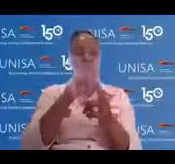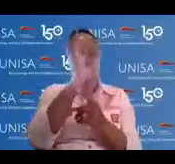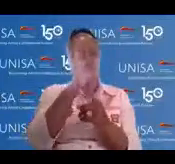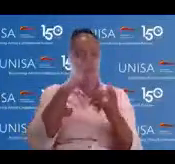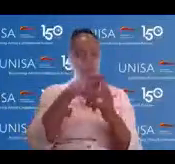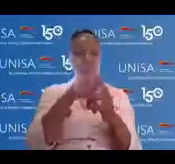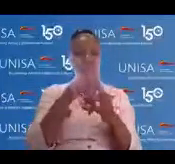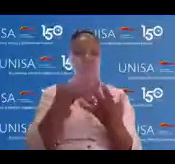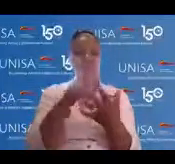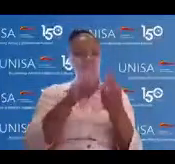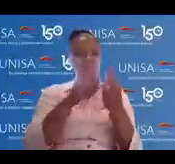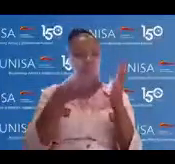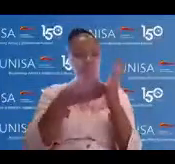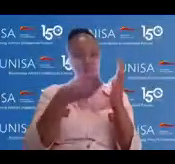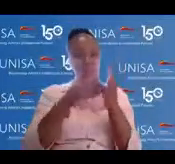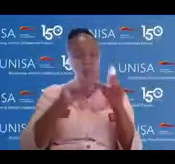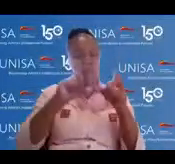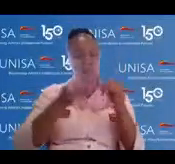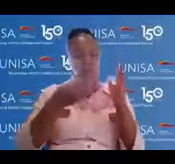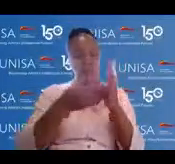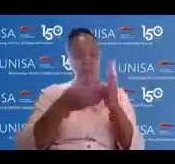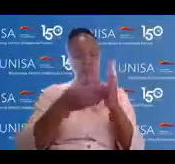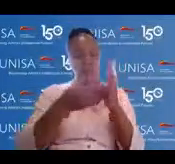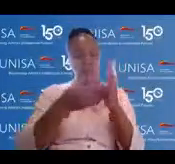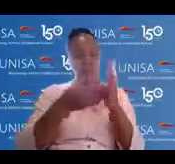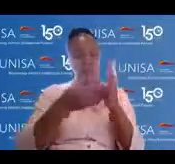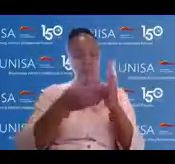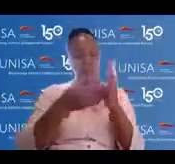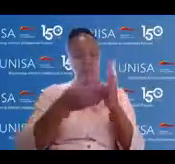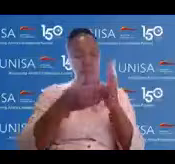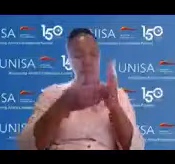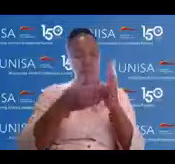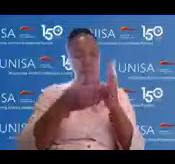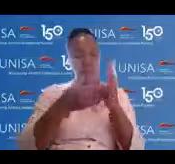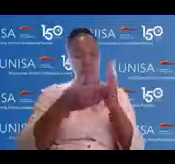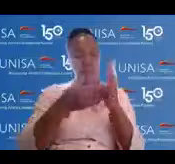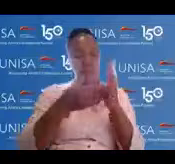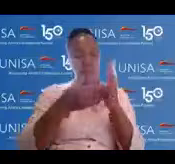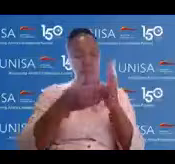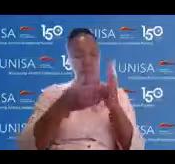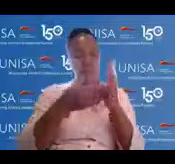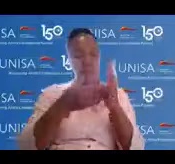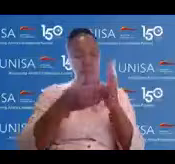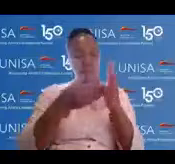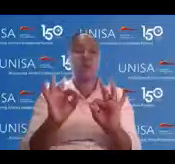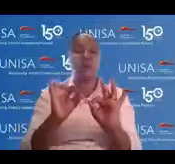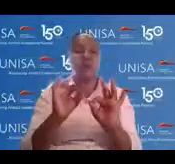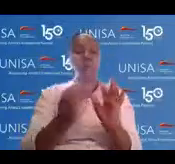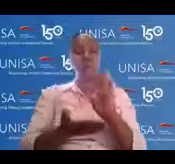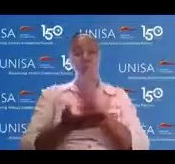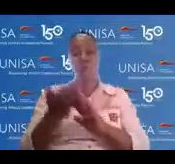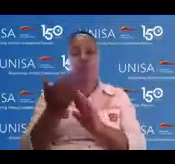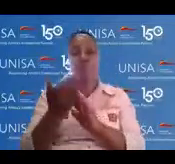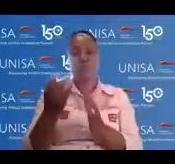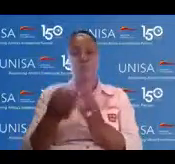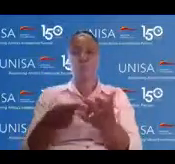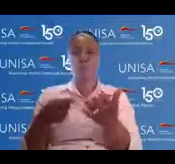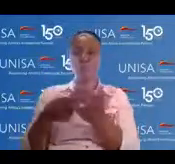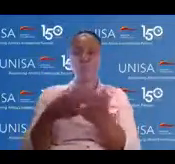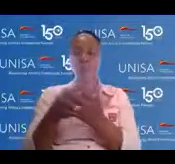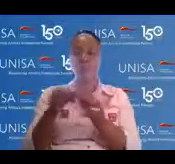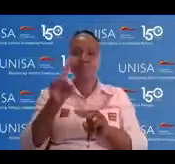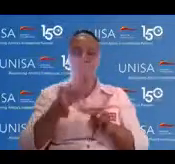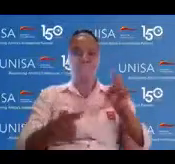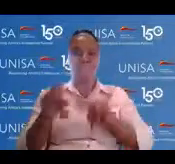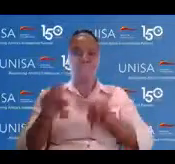links that's available here, it will take you to the correct one. But if you go to the store and you search for Iris, you might get different versions.